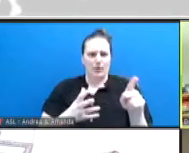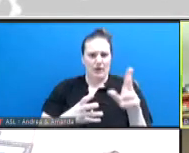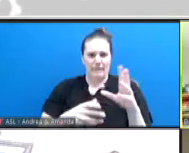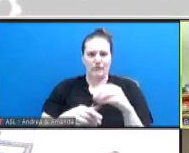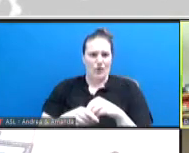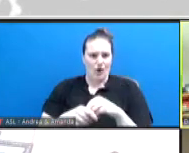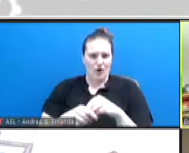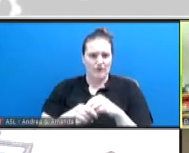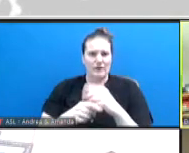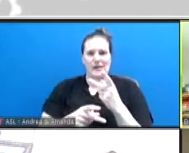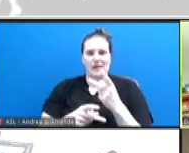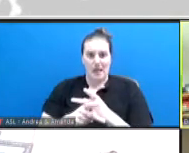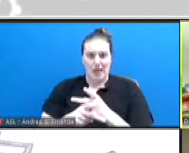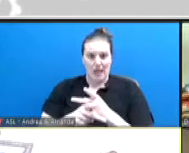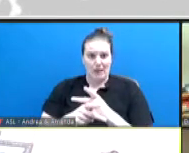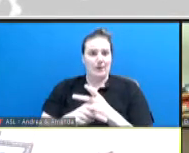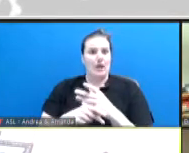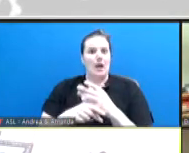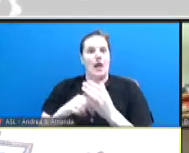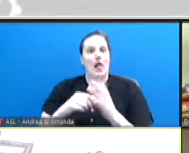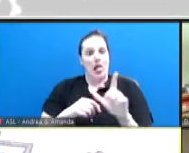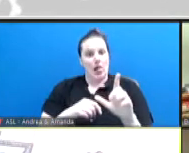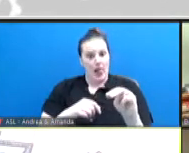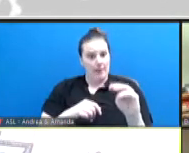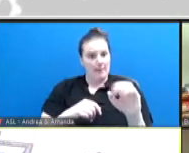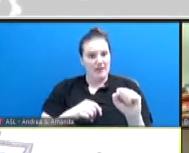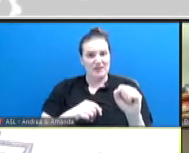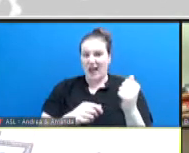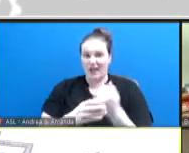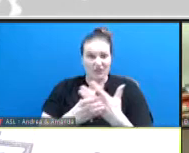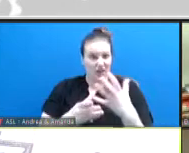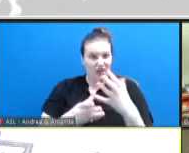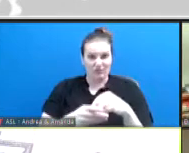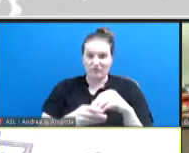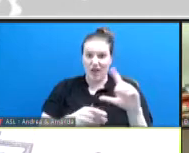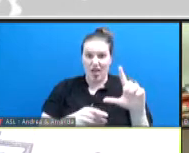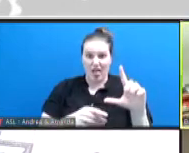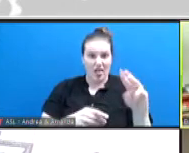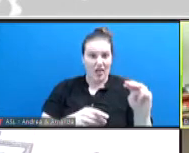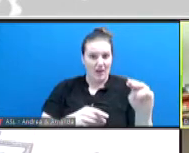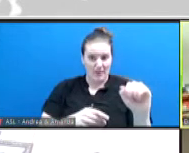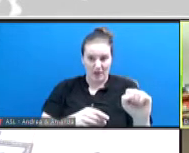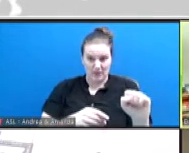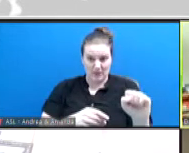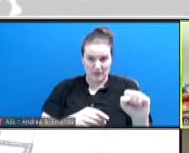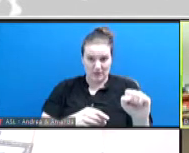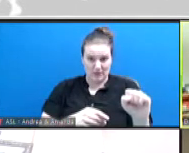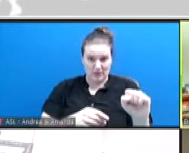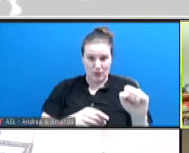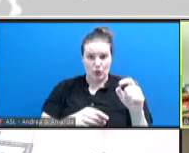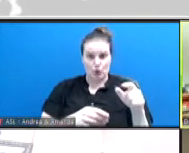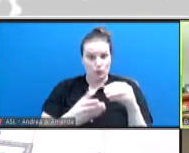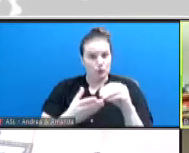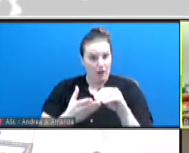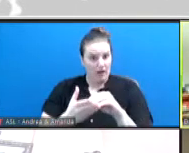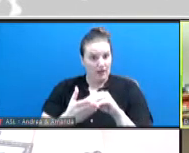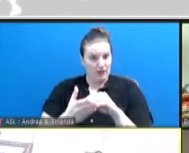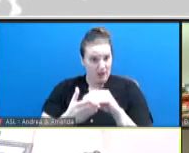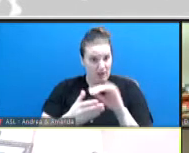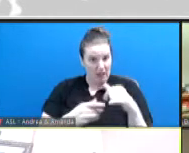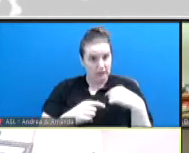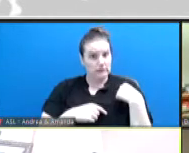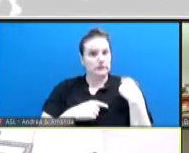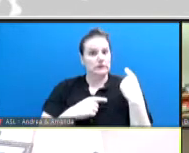PowerPoints kept? Is it kept in the LMS? Is everything kept in this LMS system? Okay. No. And have you been tracking this system